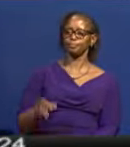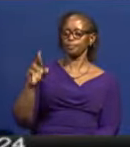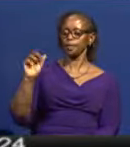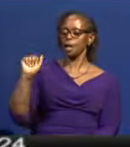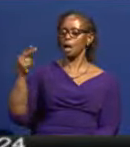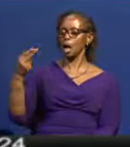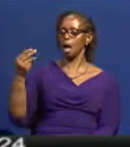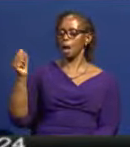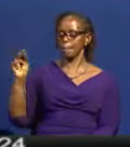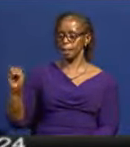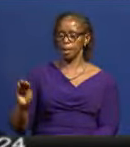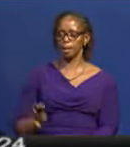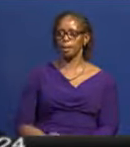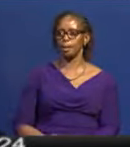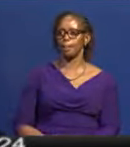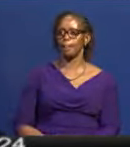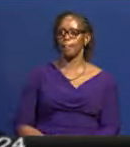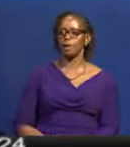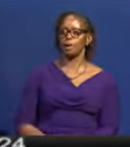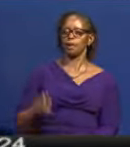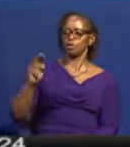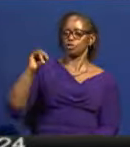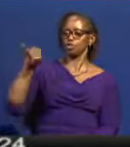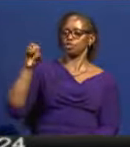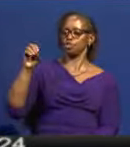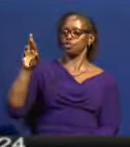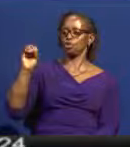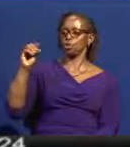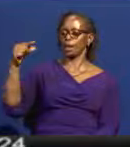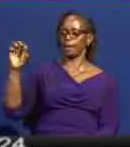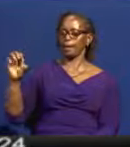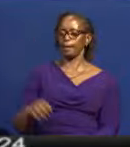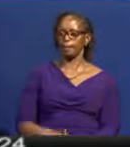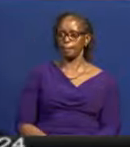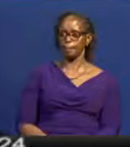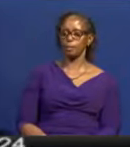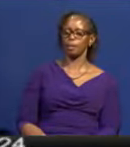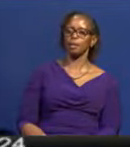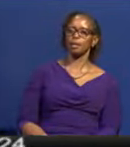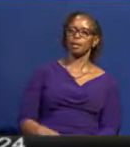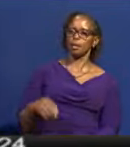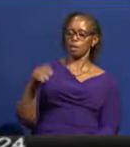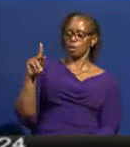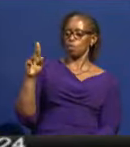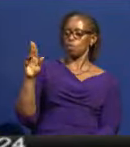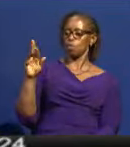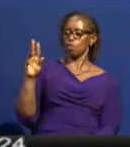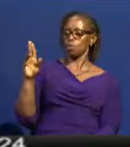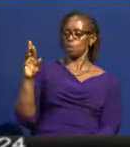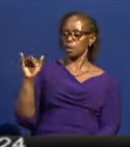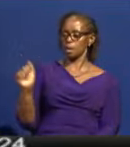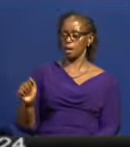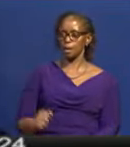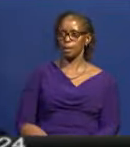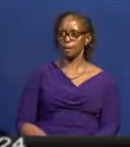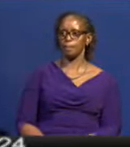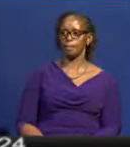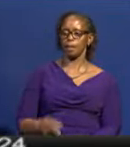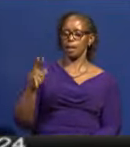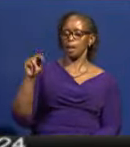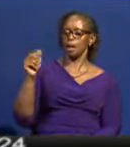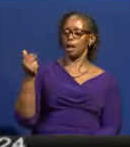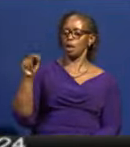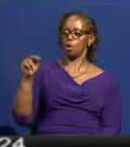Rahabu Mukami Wasira, Joroge Wainaina, Elijah Njoroge Kururia, Epuyu Nanok